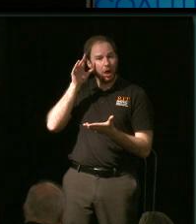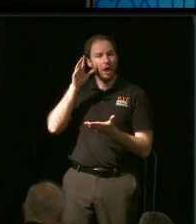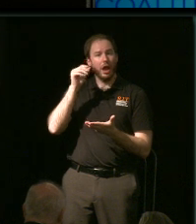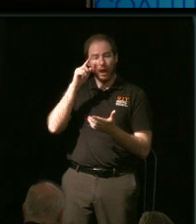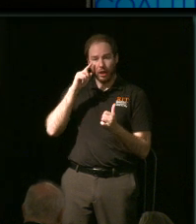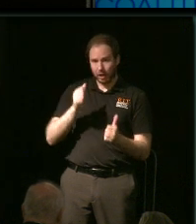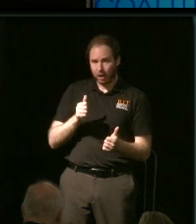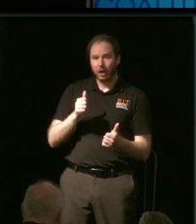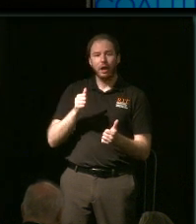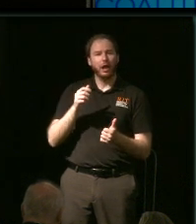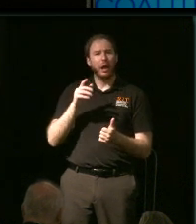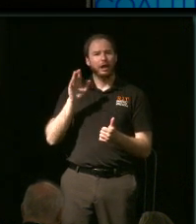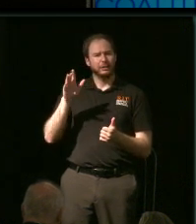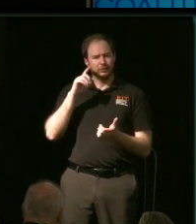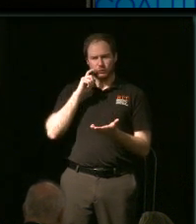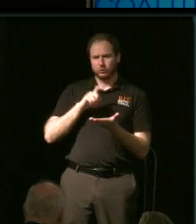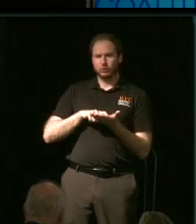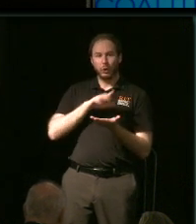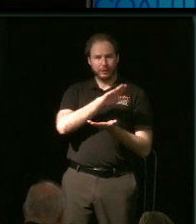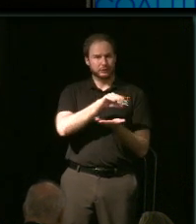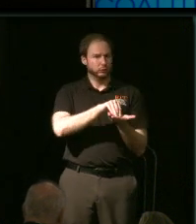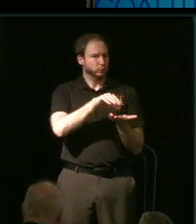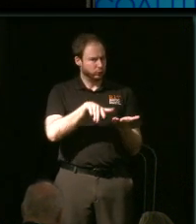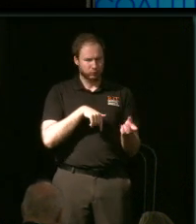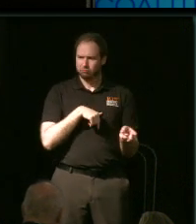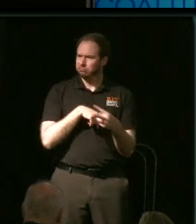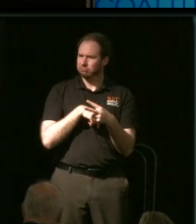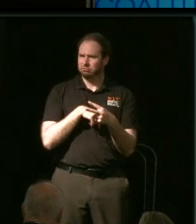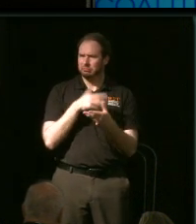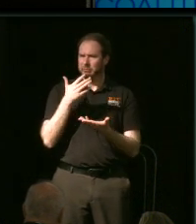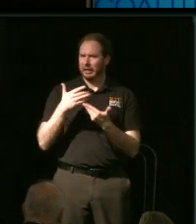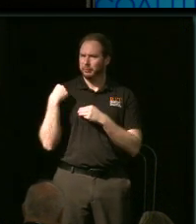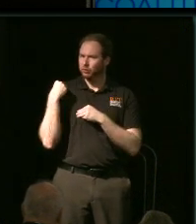impairment, and then one of his students figured out that it might be